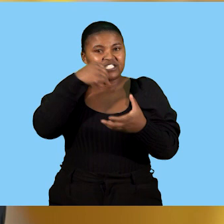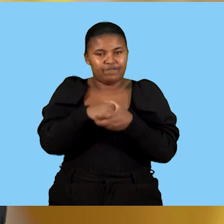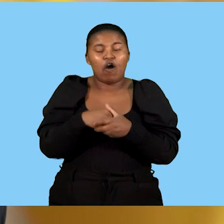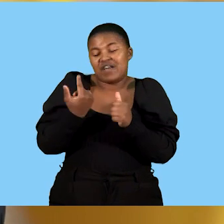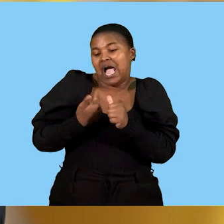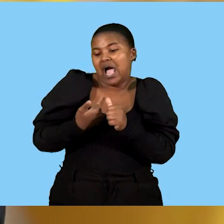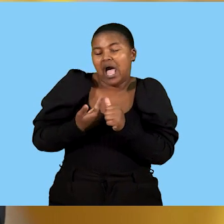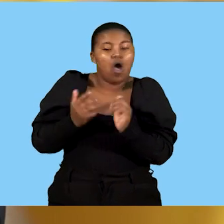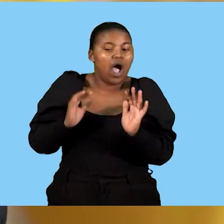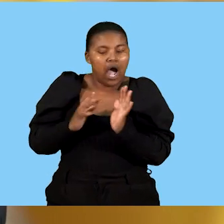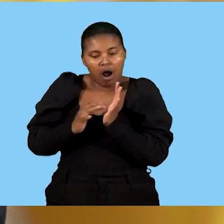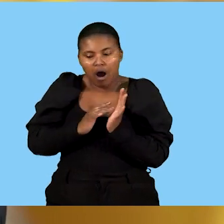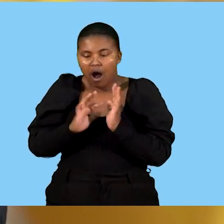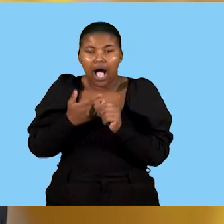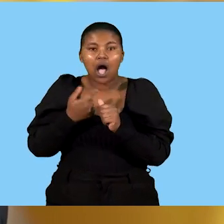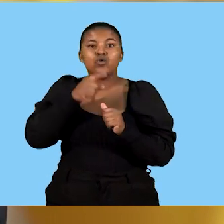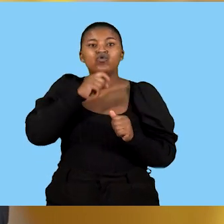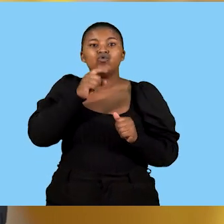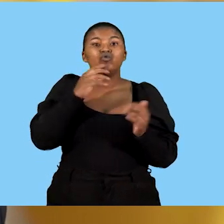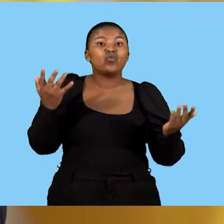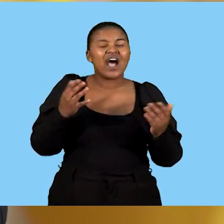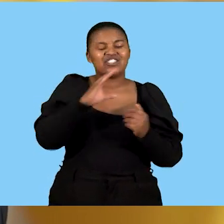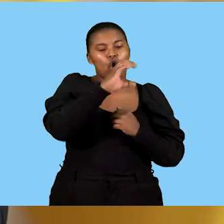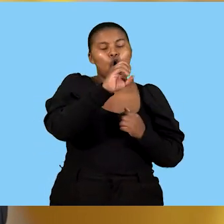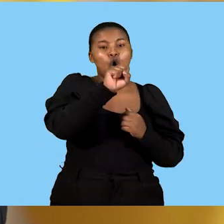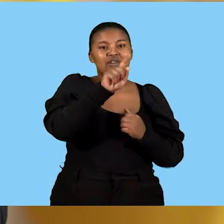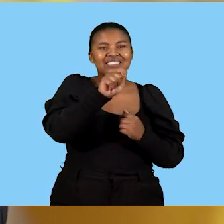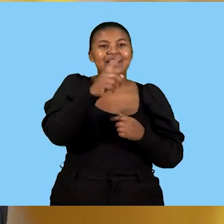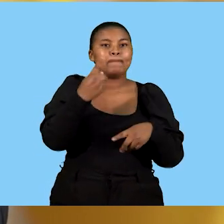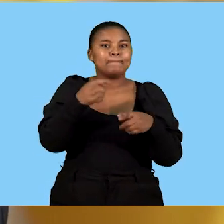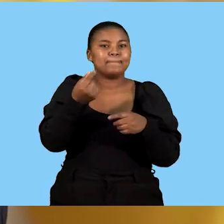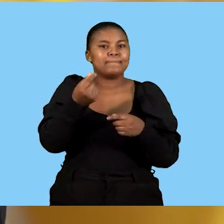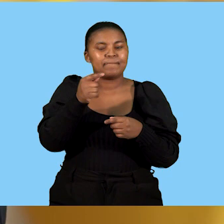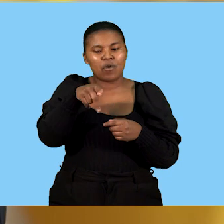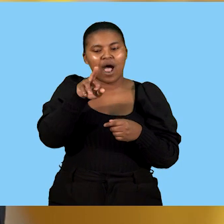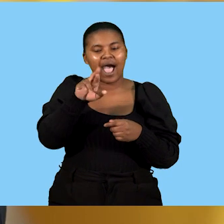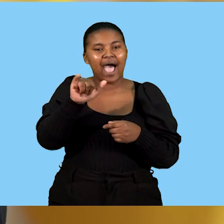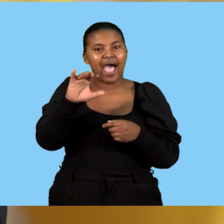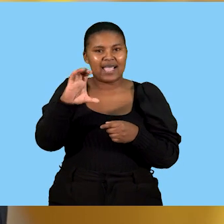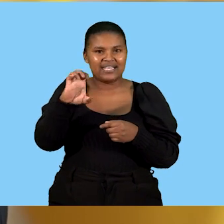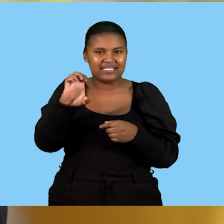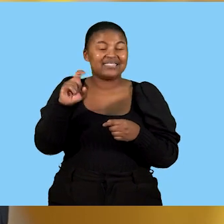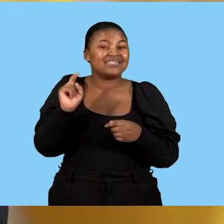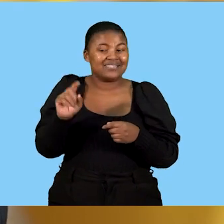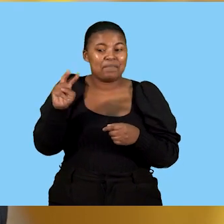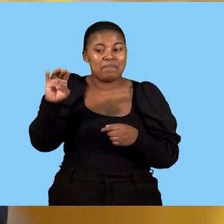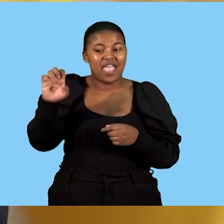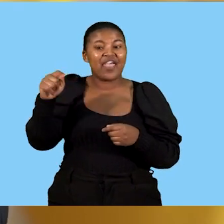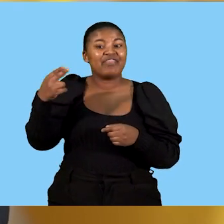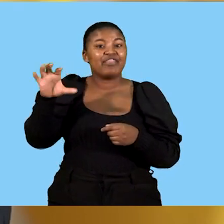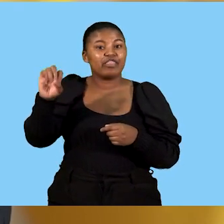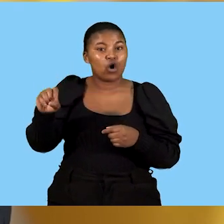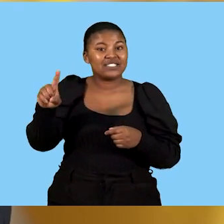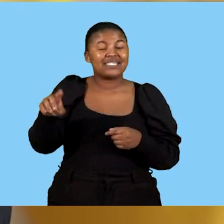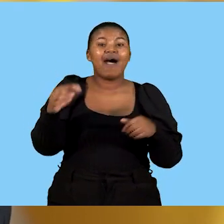calculation of depreciation using the cost price method. And you have to remember, when you come to the accounting